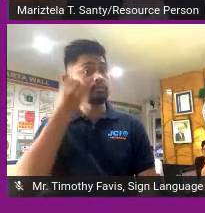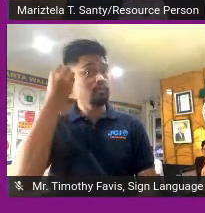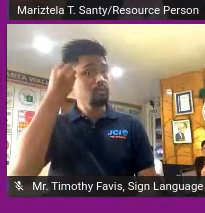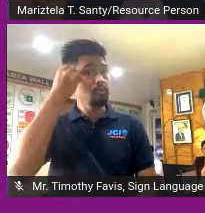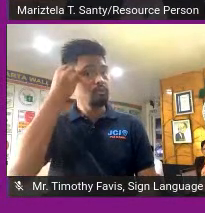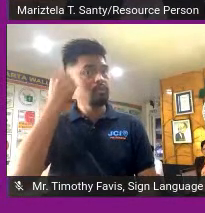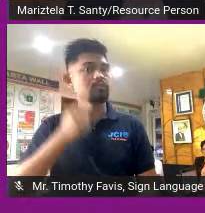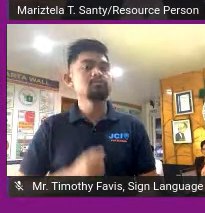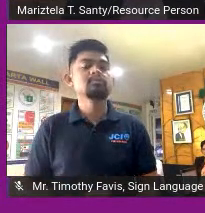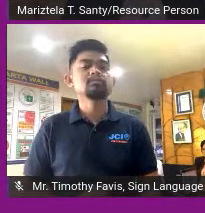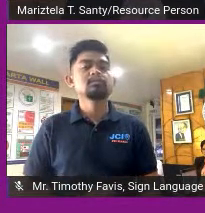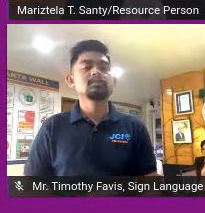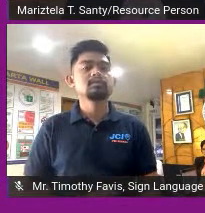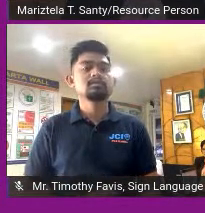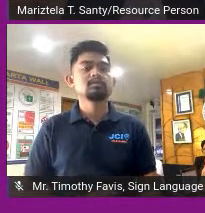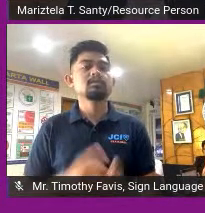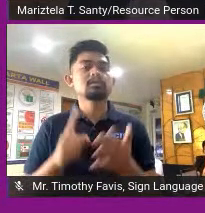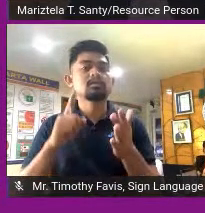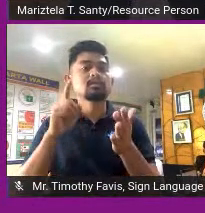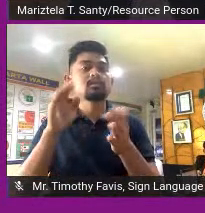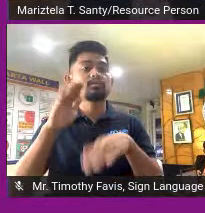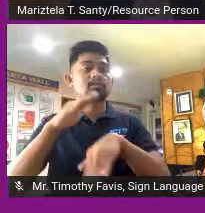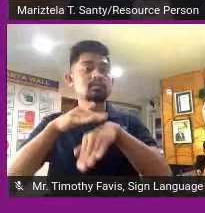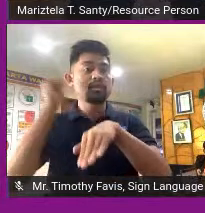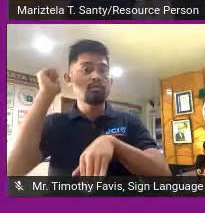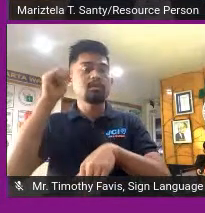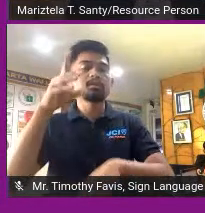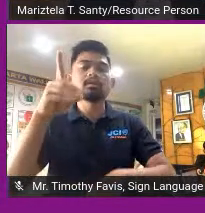So domestic violence.